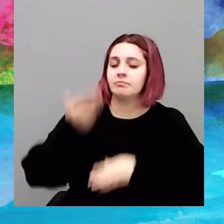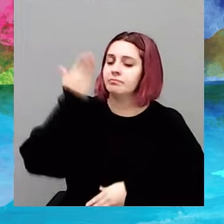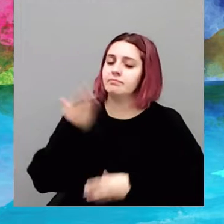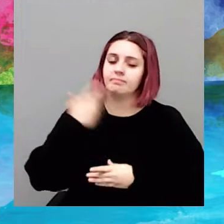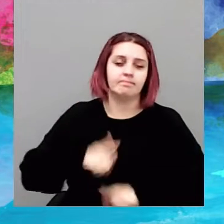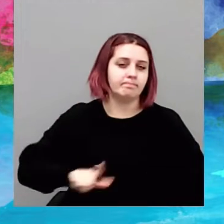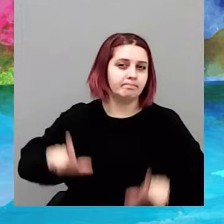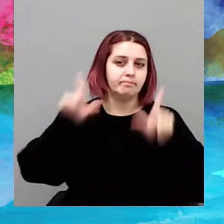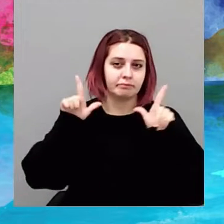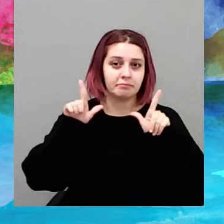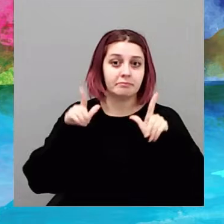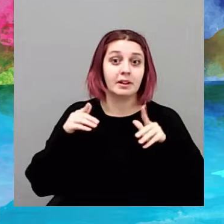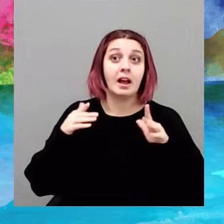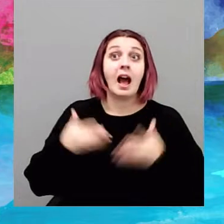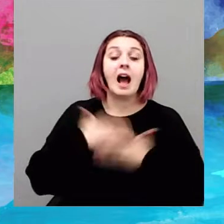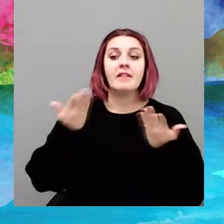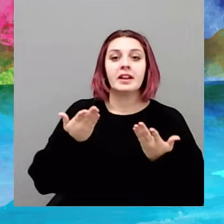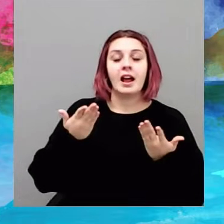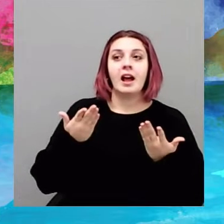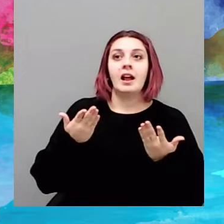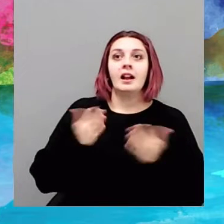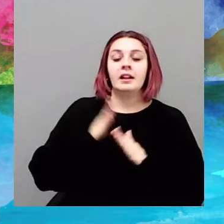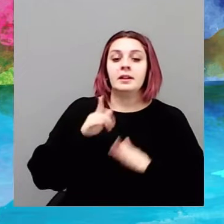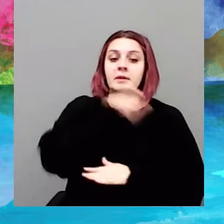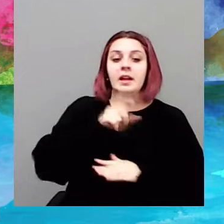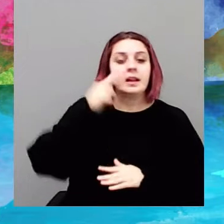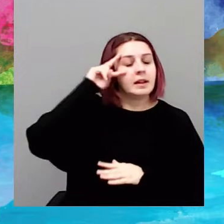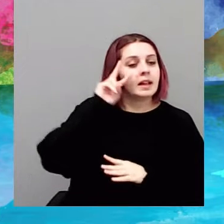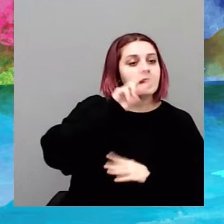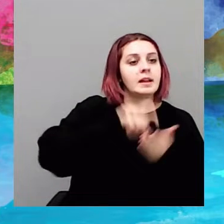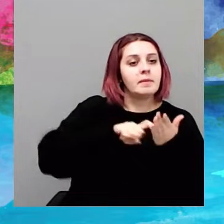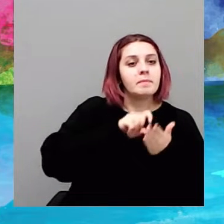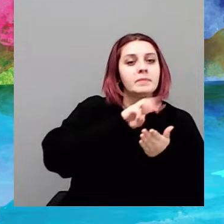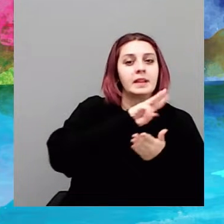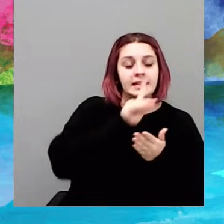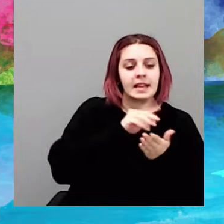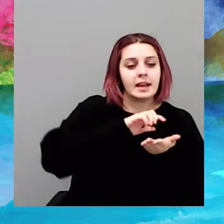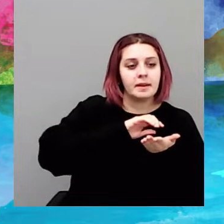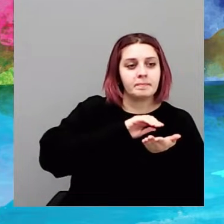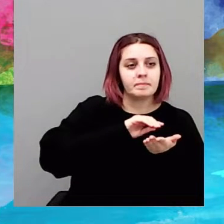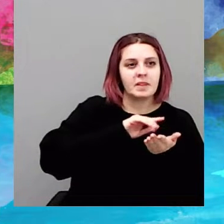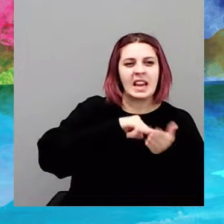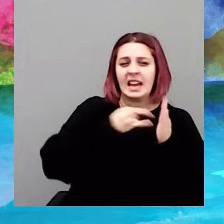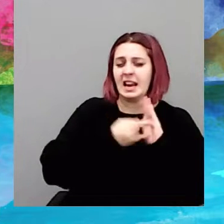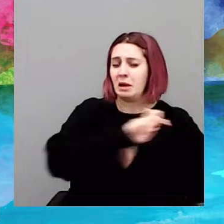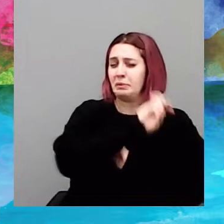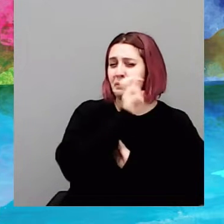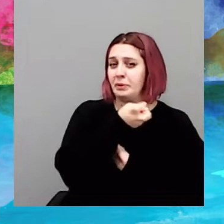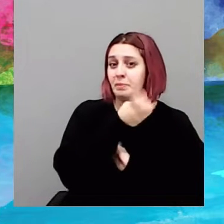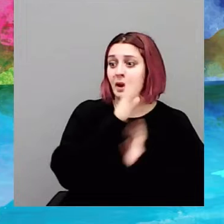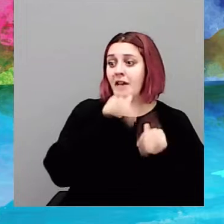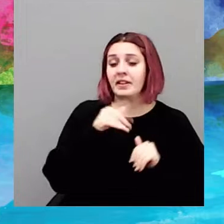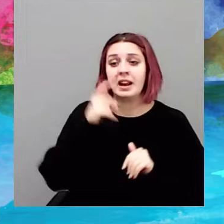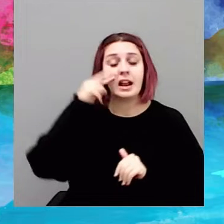very important. And at the end of the day, we have a lot of experts in 3D design, 3D printing, and all types of